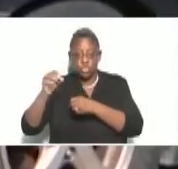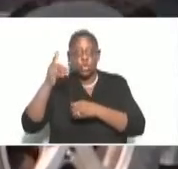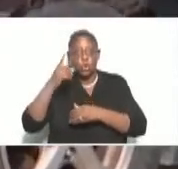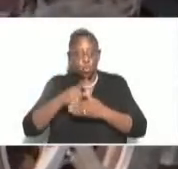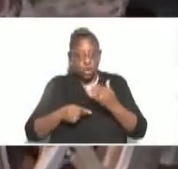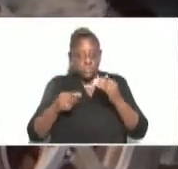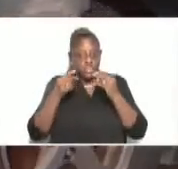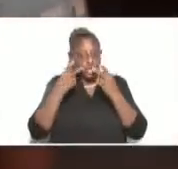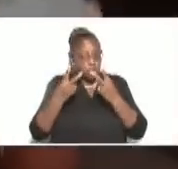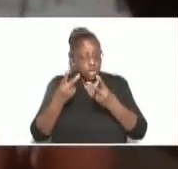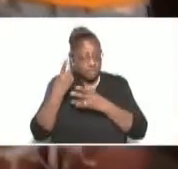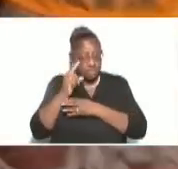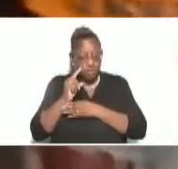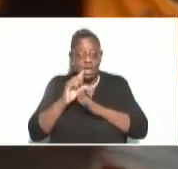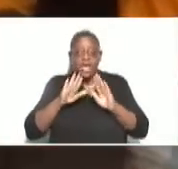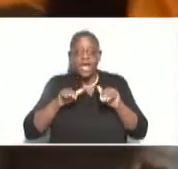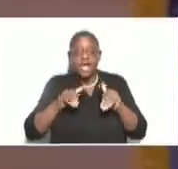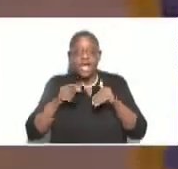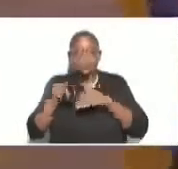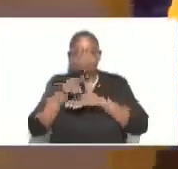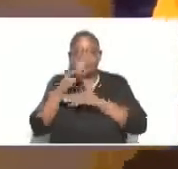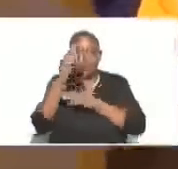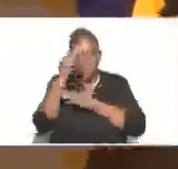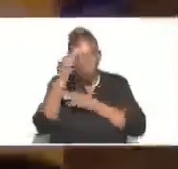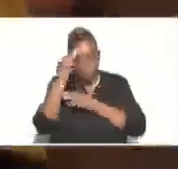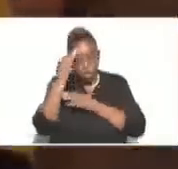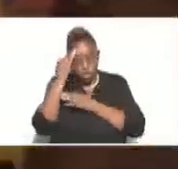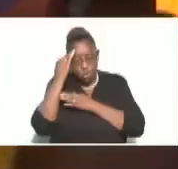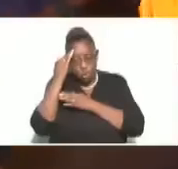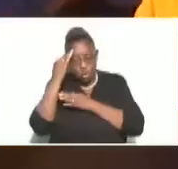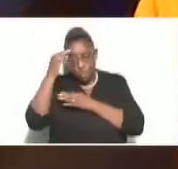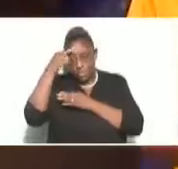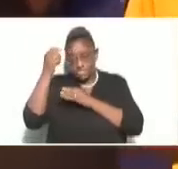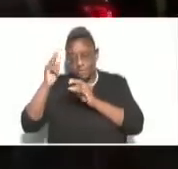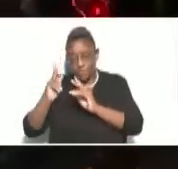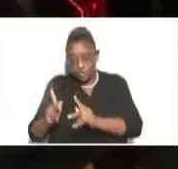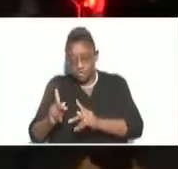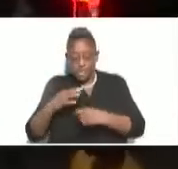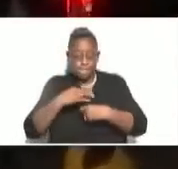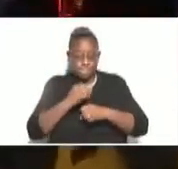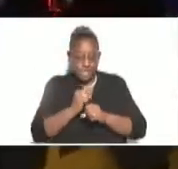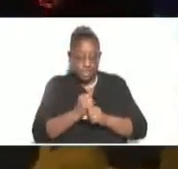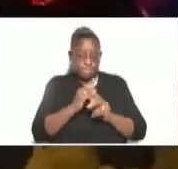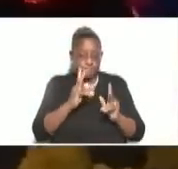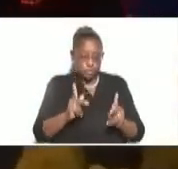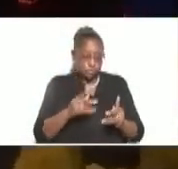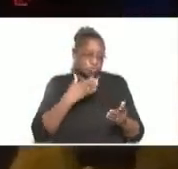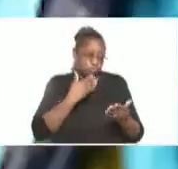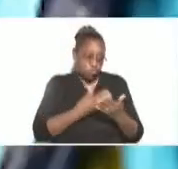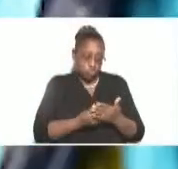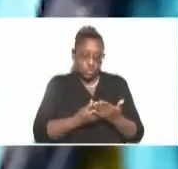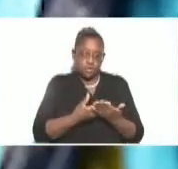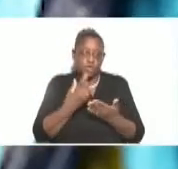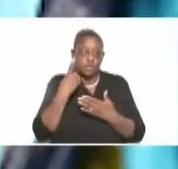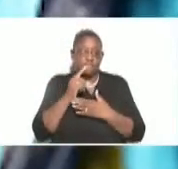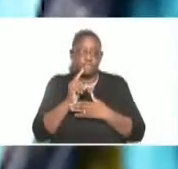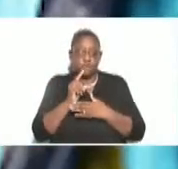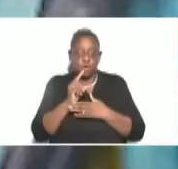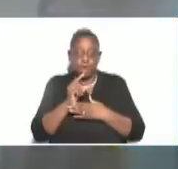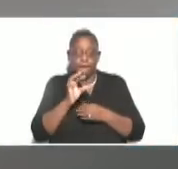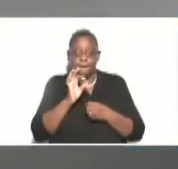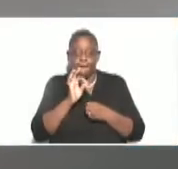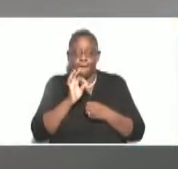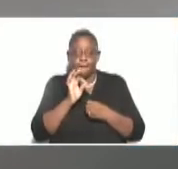for, and how to know that a person, not because you like them, makes a good candidate. What we have to